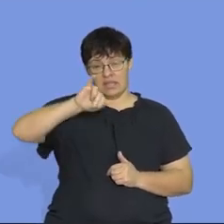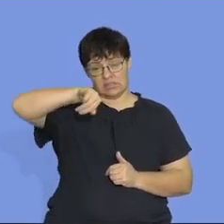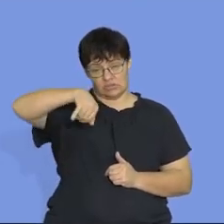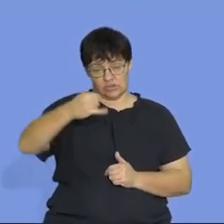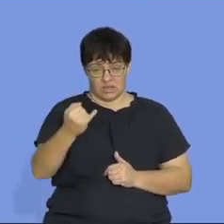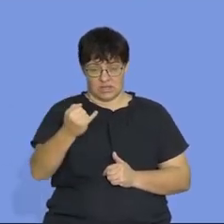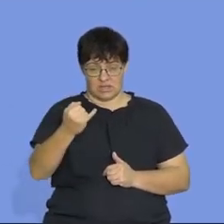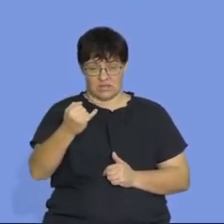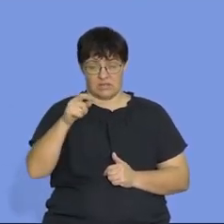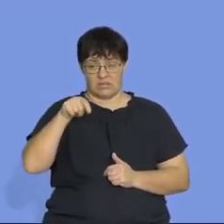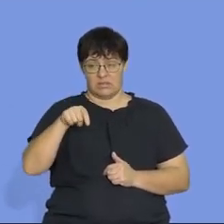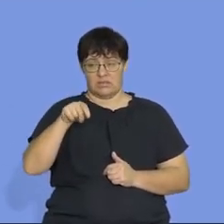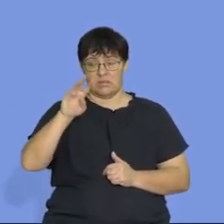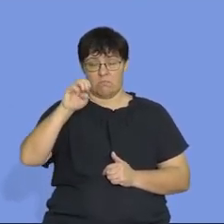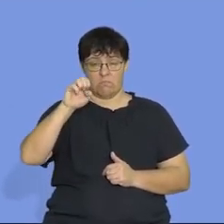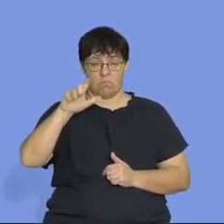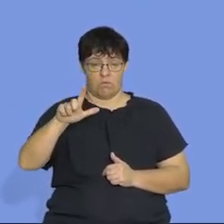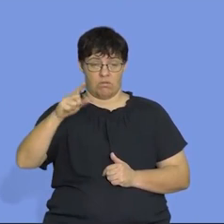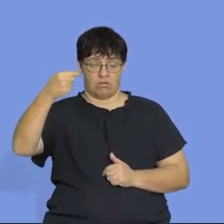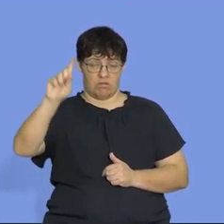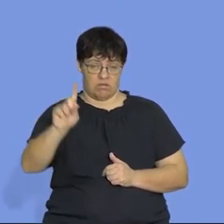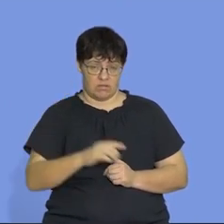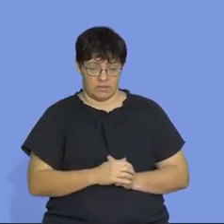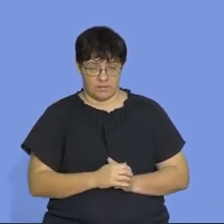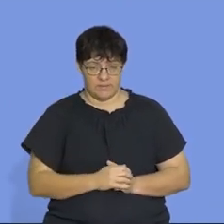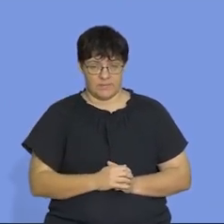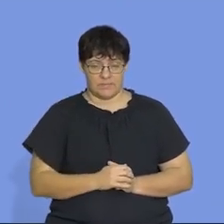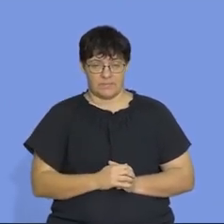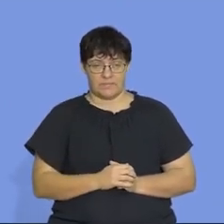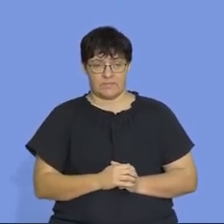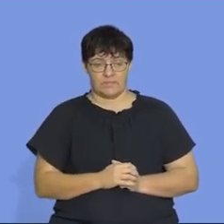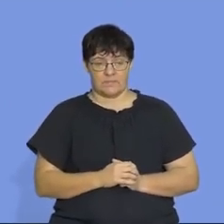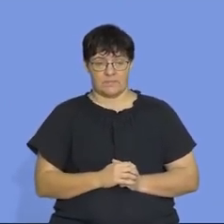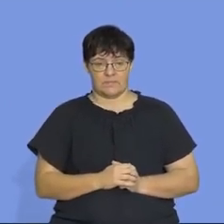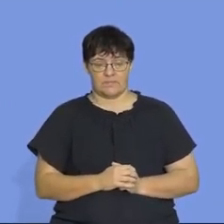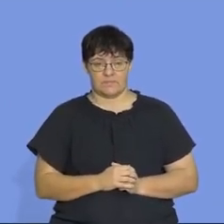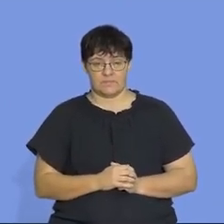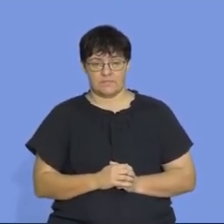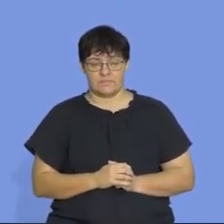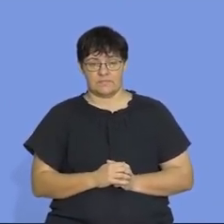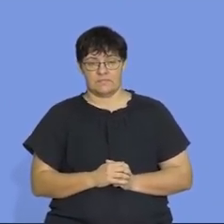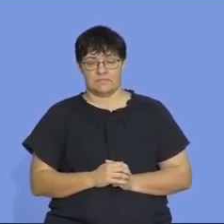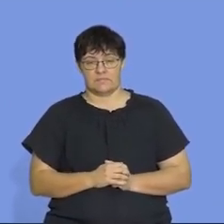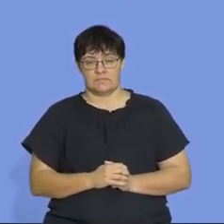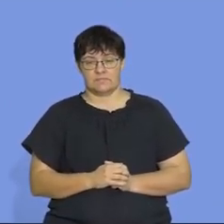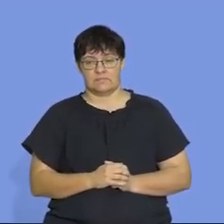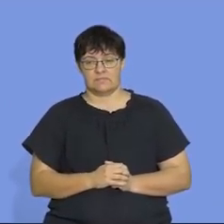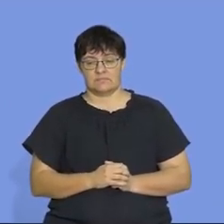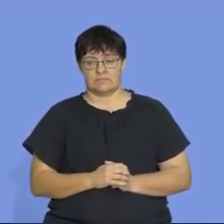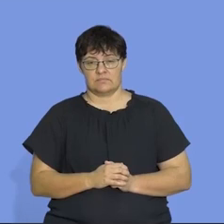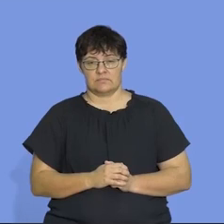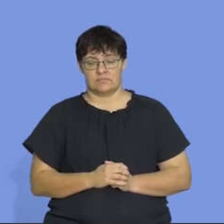Okay, kilojoules per mole. Okay, right, and then the sum of